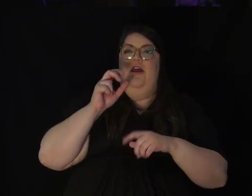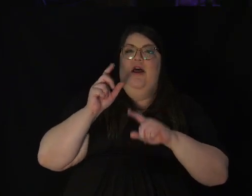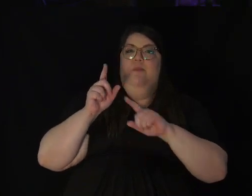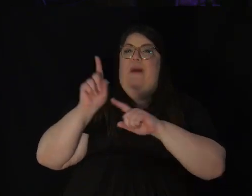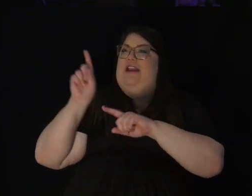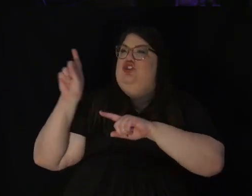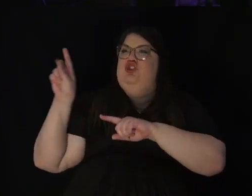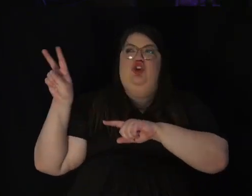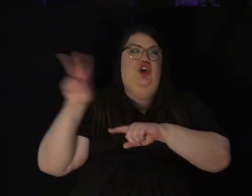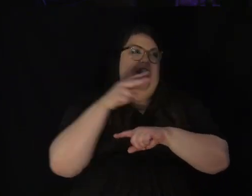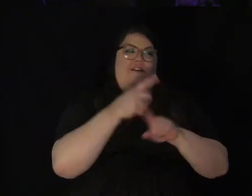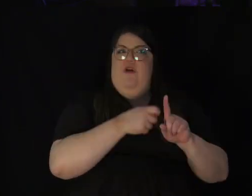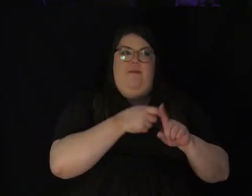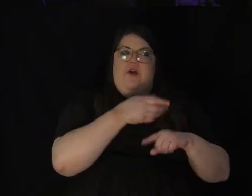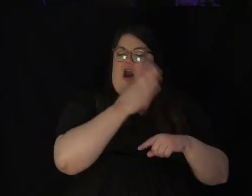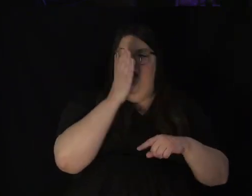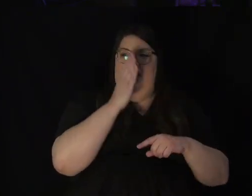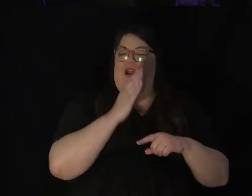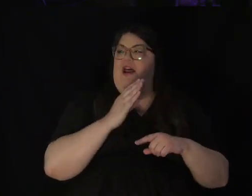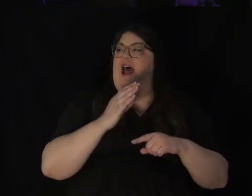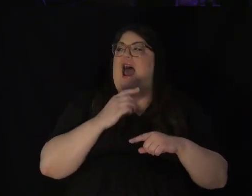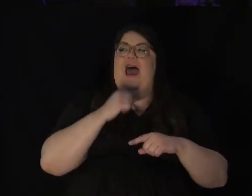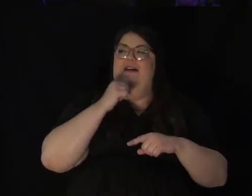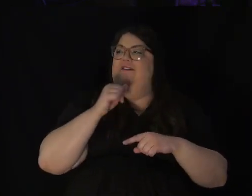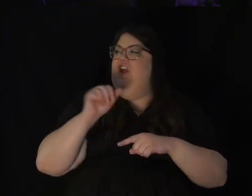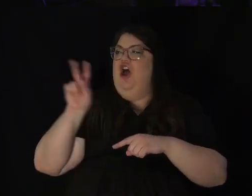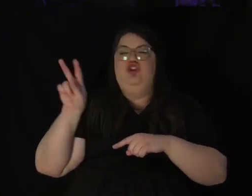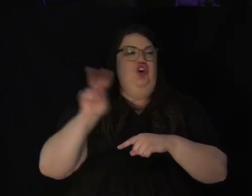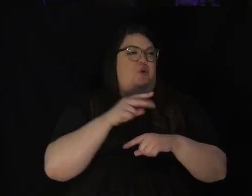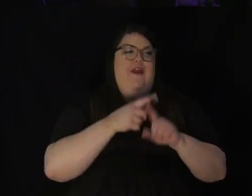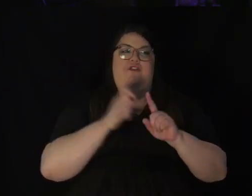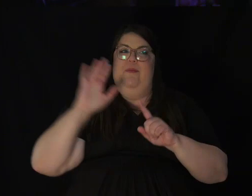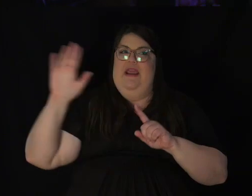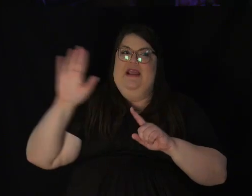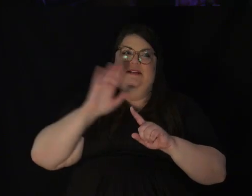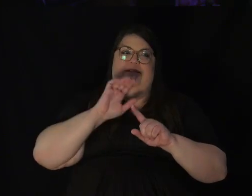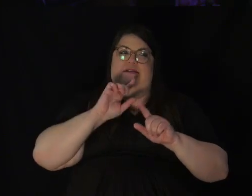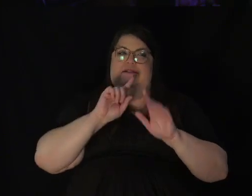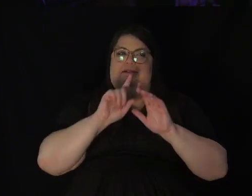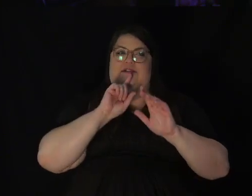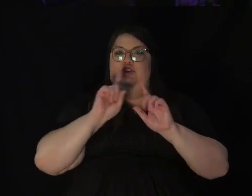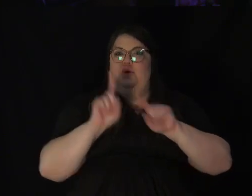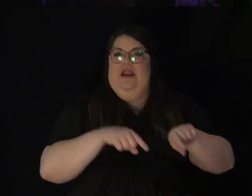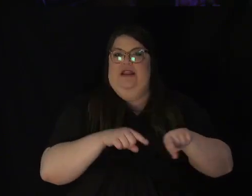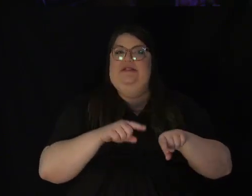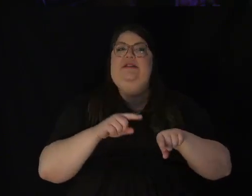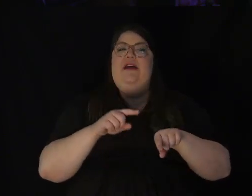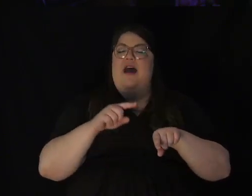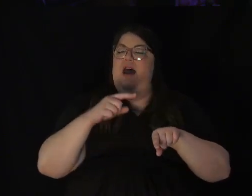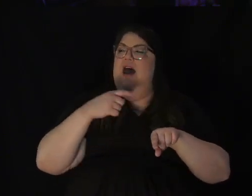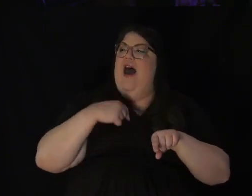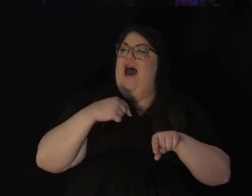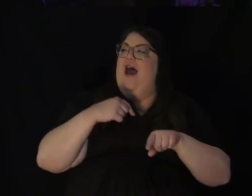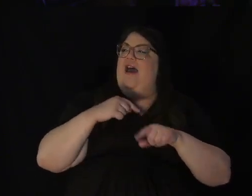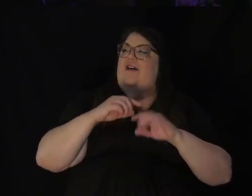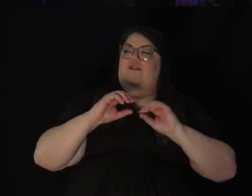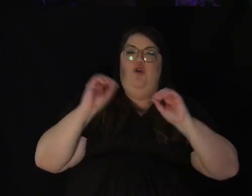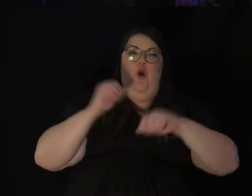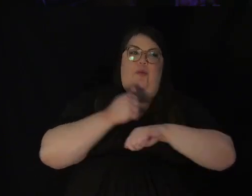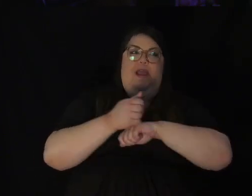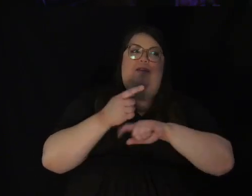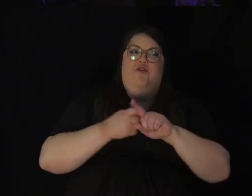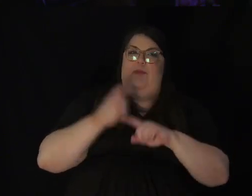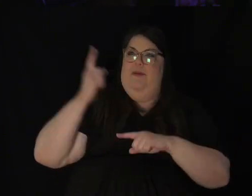are before me. I have not turned away from his decrees. I have been blameless before him and have kept myself from